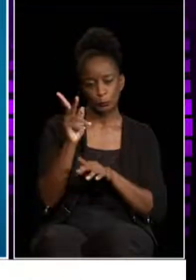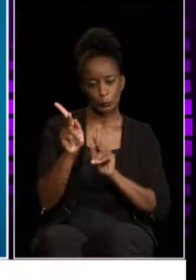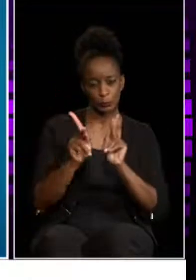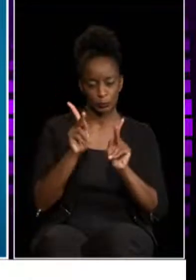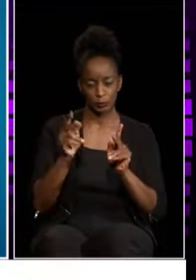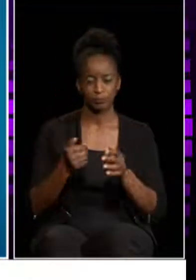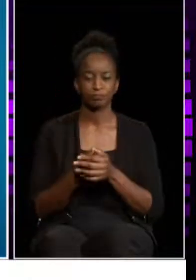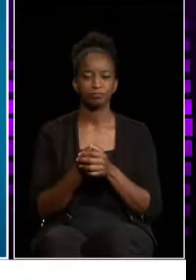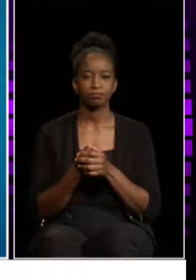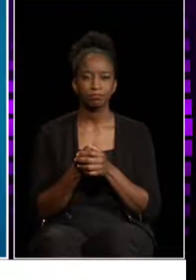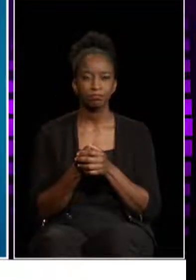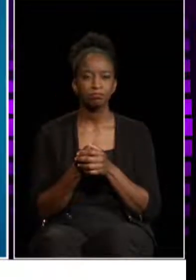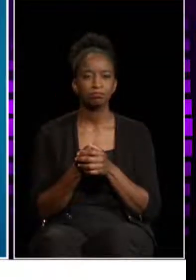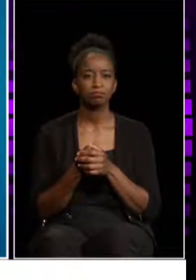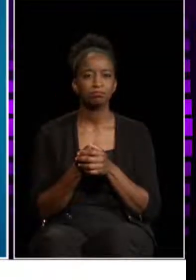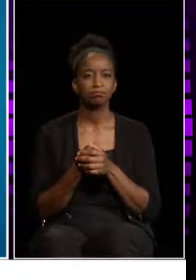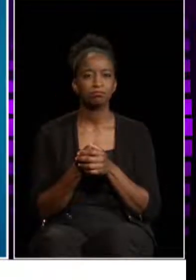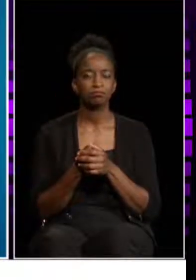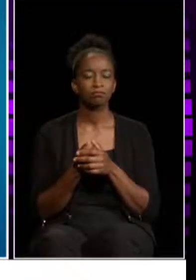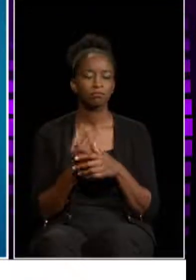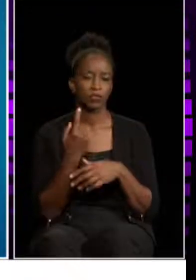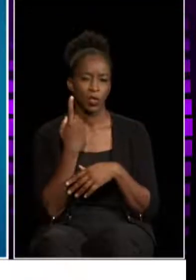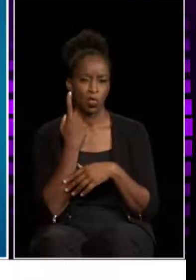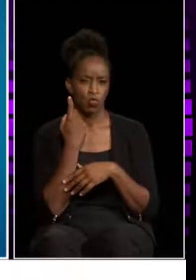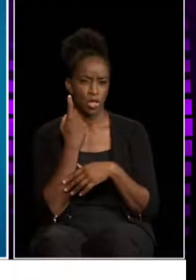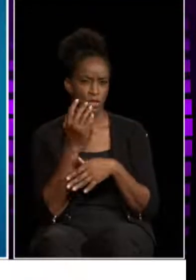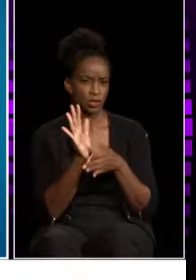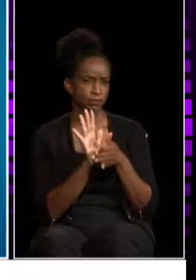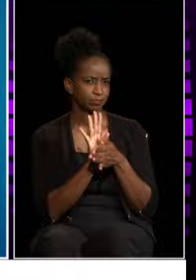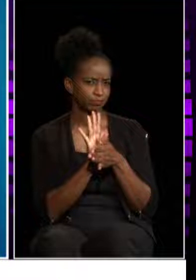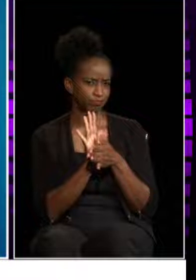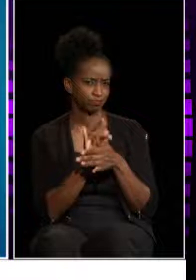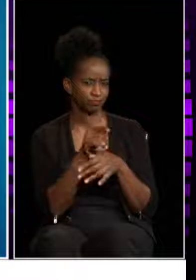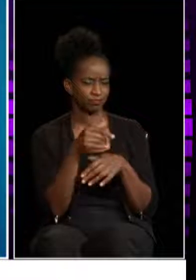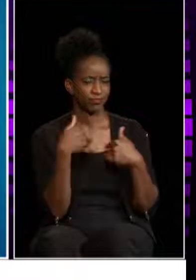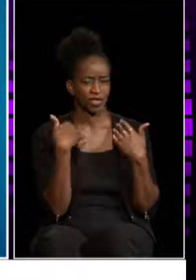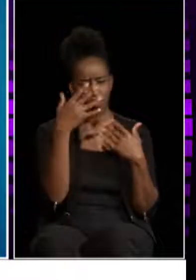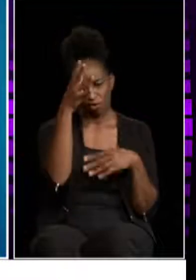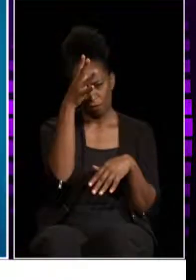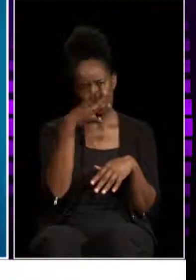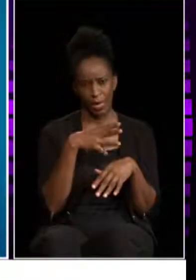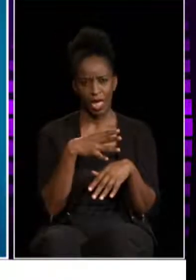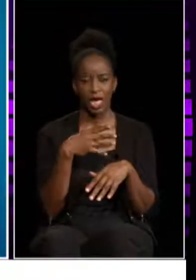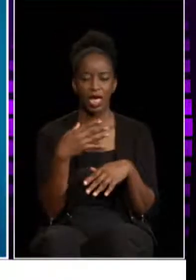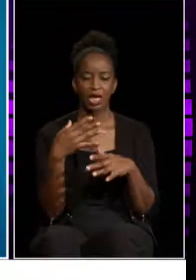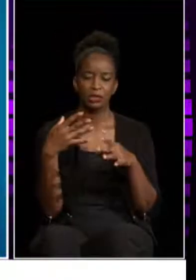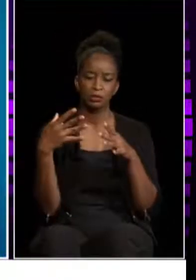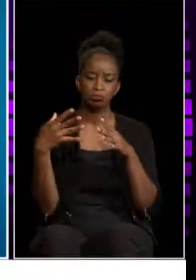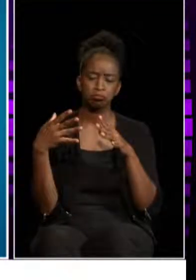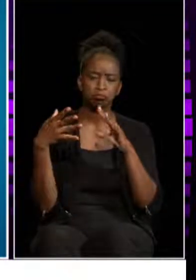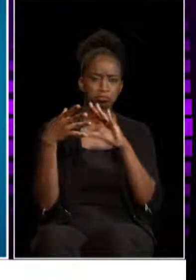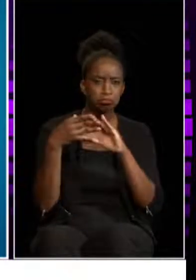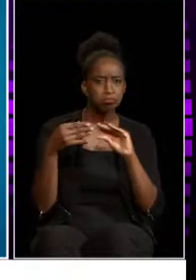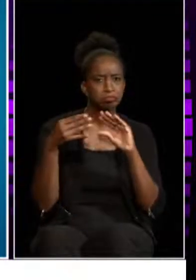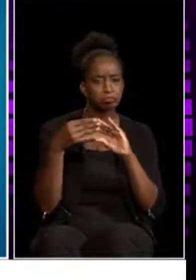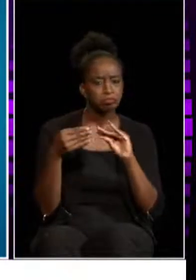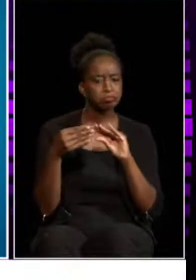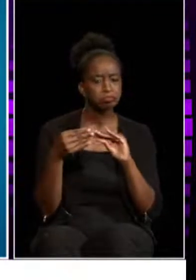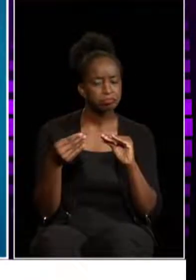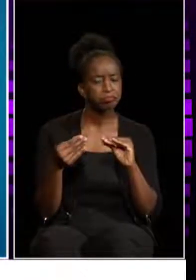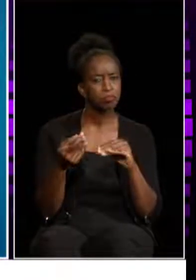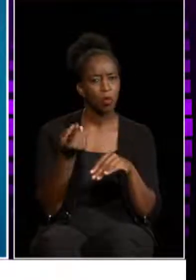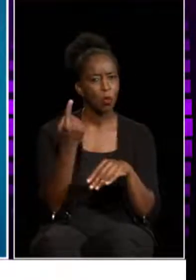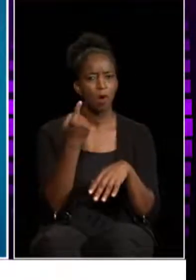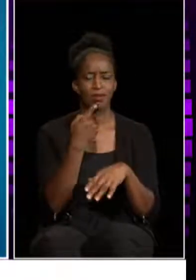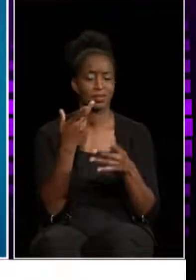very serious place, because he spoke about suicide, and seeing people so young talking about suicide is